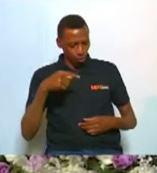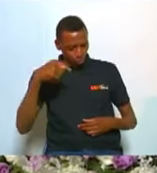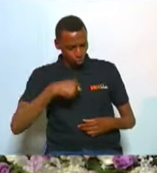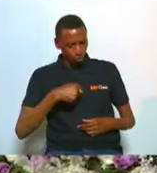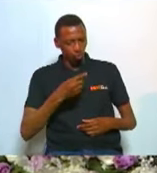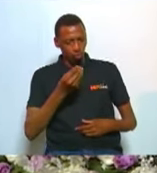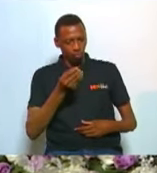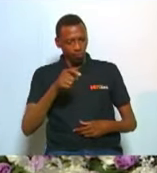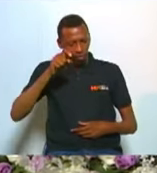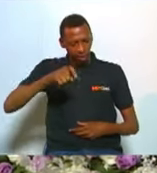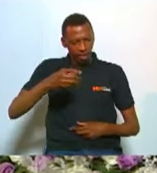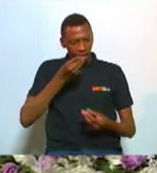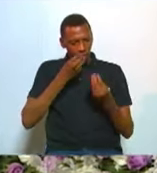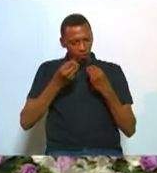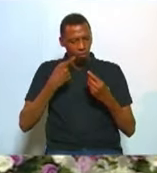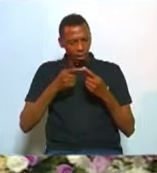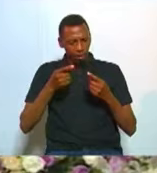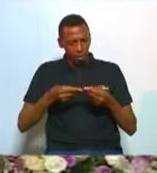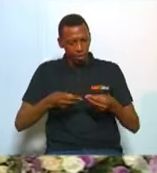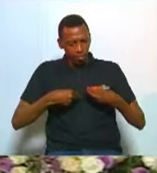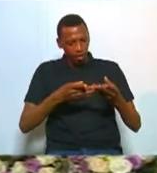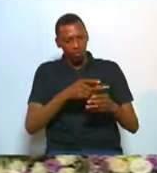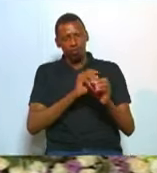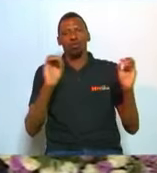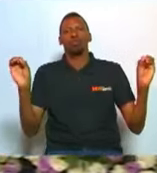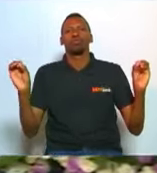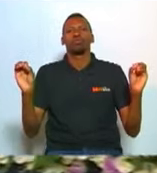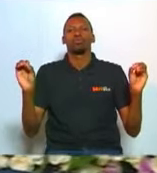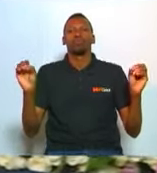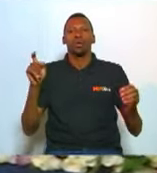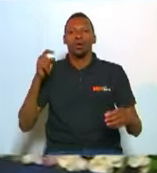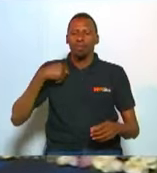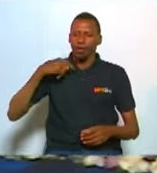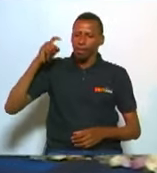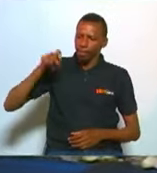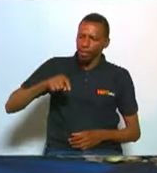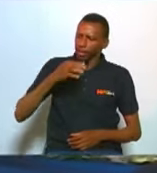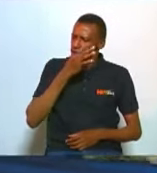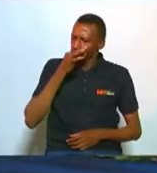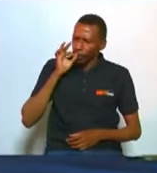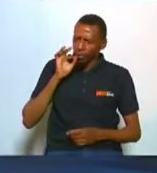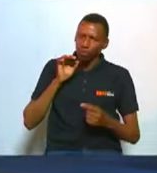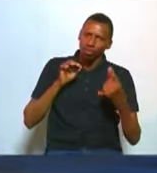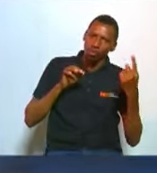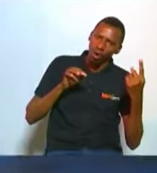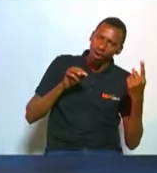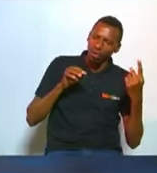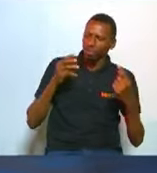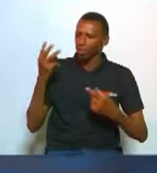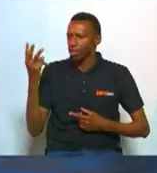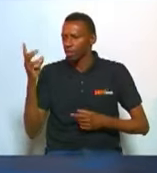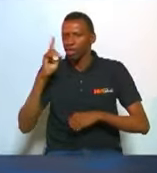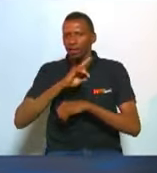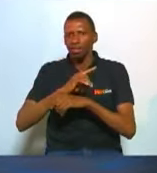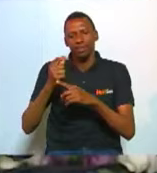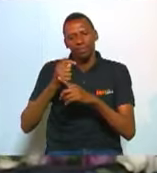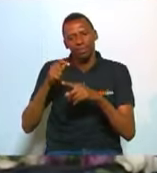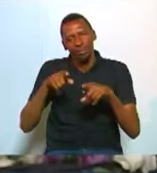Hallelujah. Tell your body I will not give you. I have to fast for 1 day, 3 days. Train yourself.